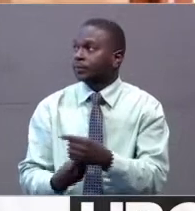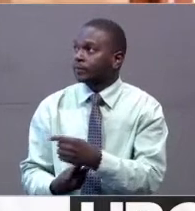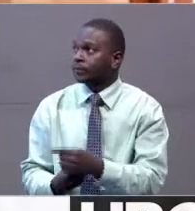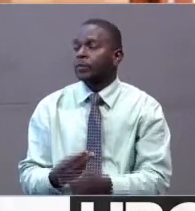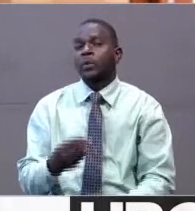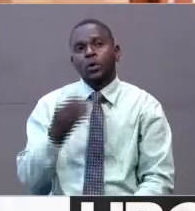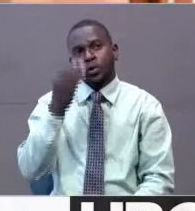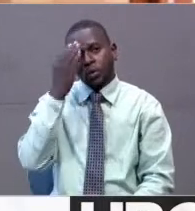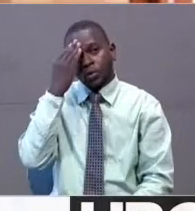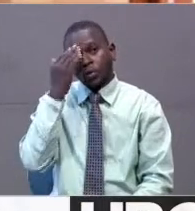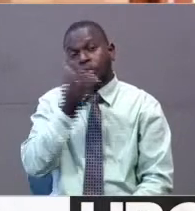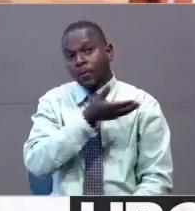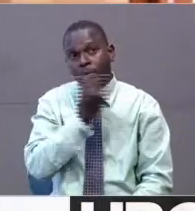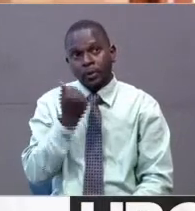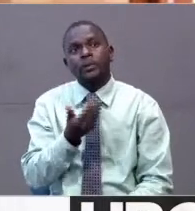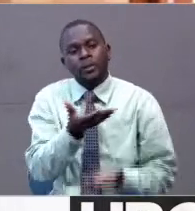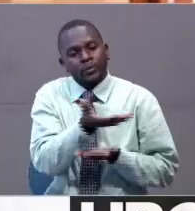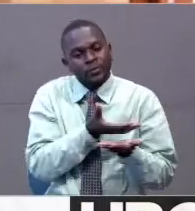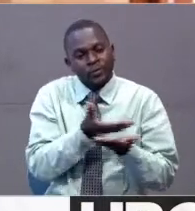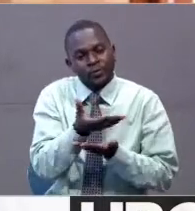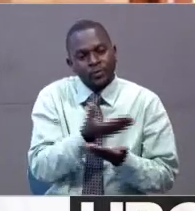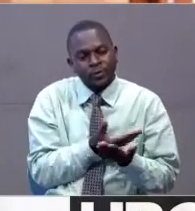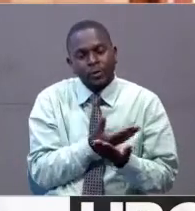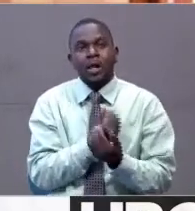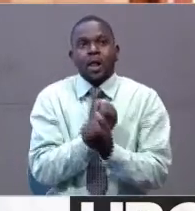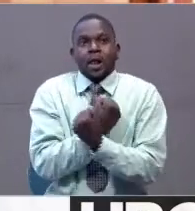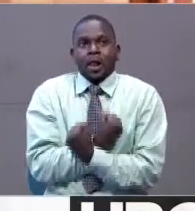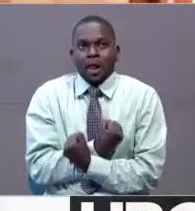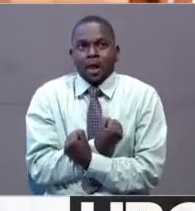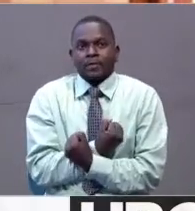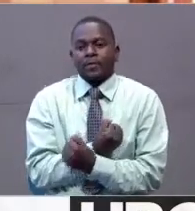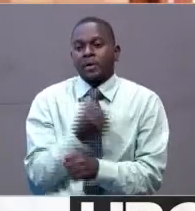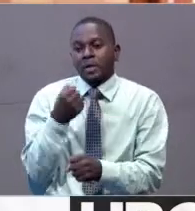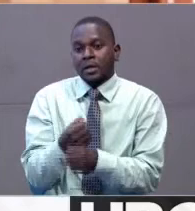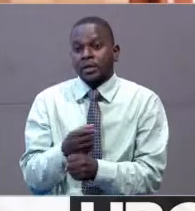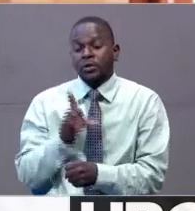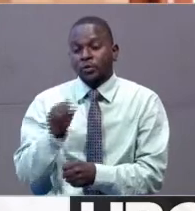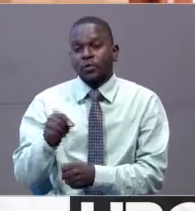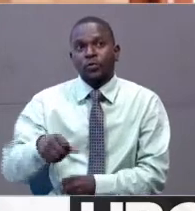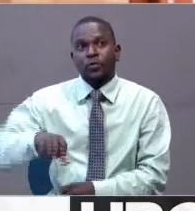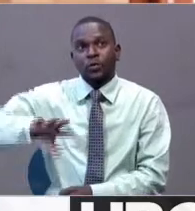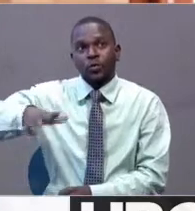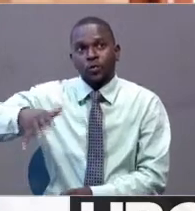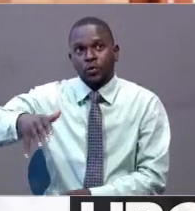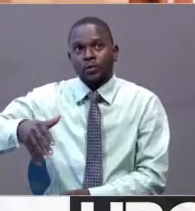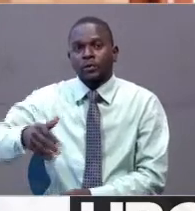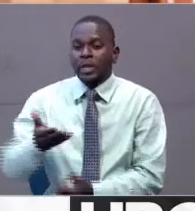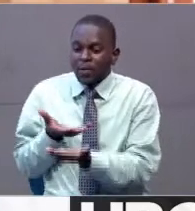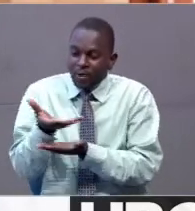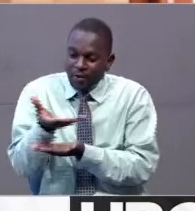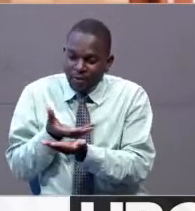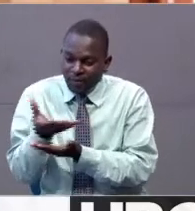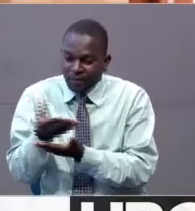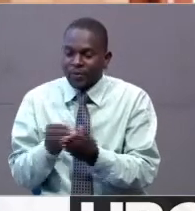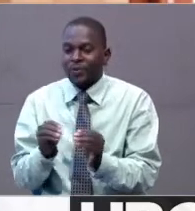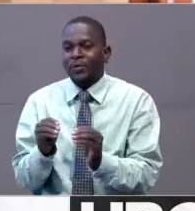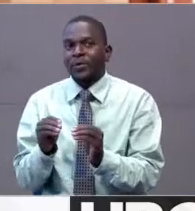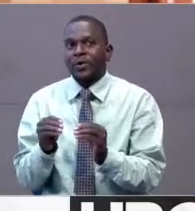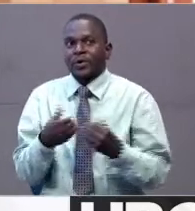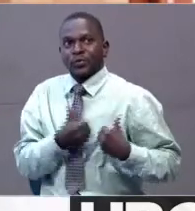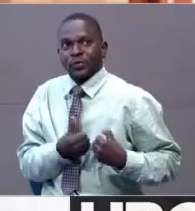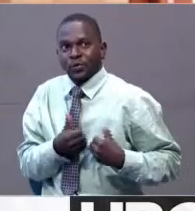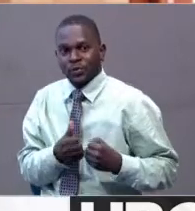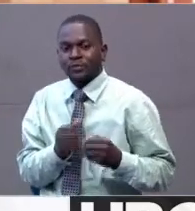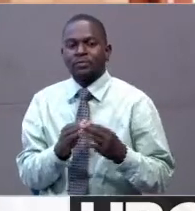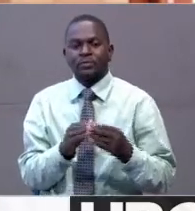know best is to discuss about love affairs. Girls, when they are going to fetch water, they discuss about their boyfriends.